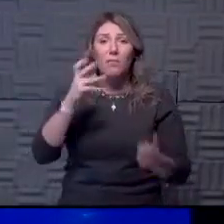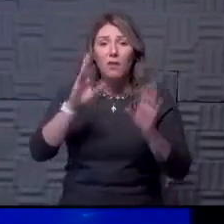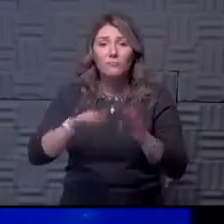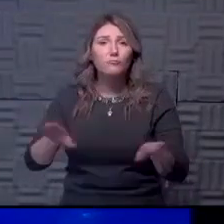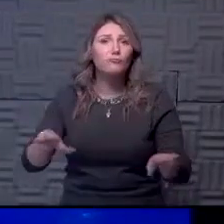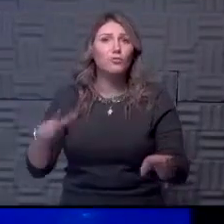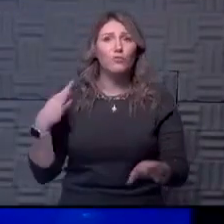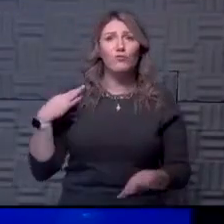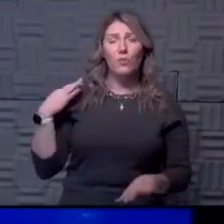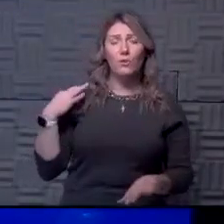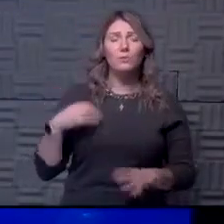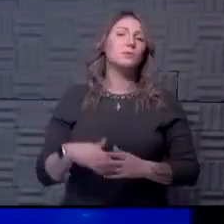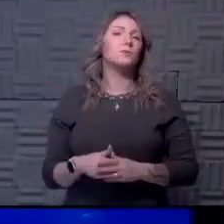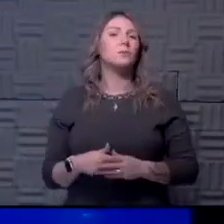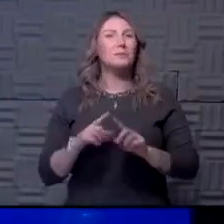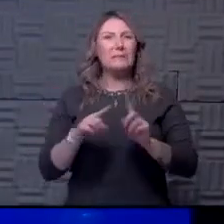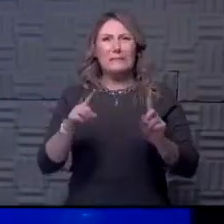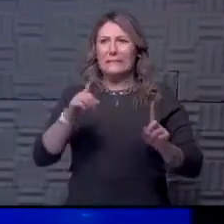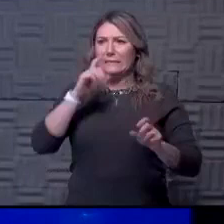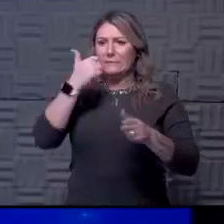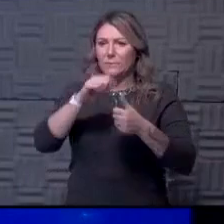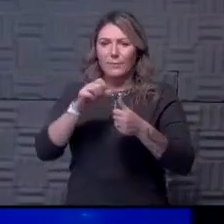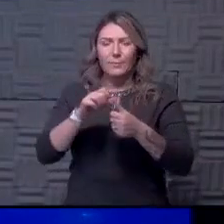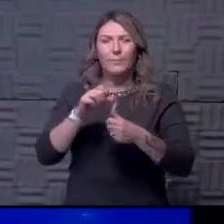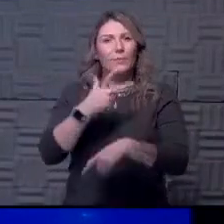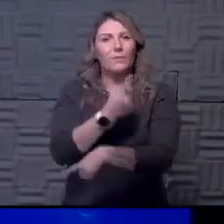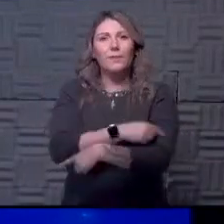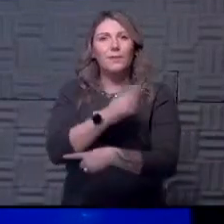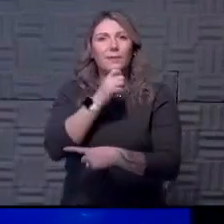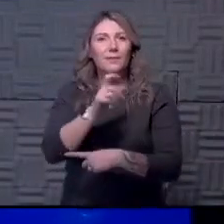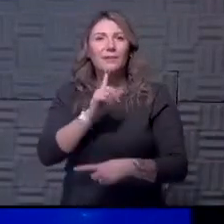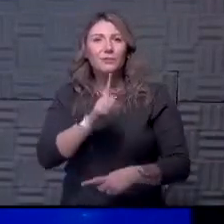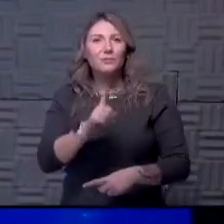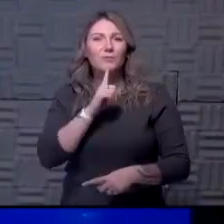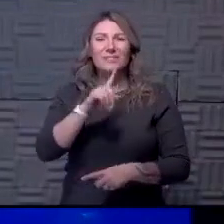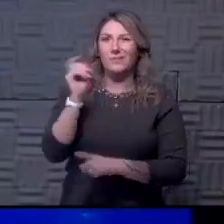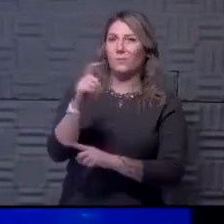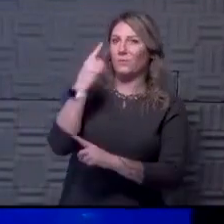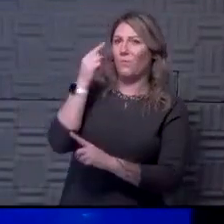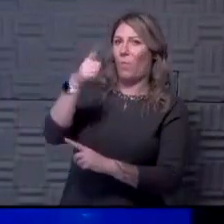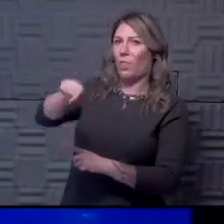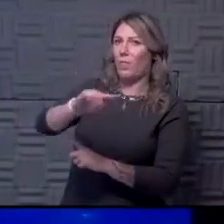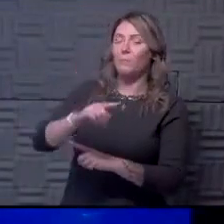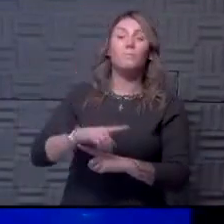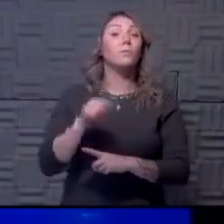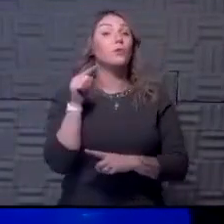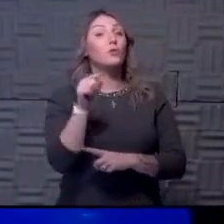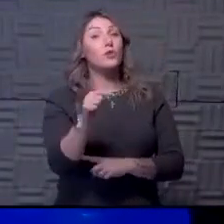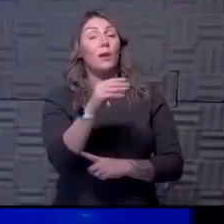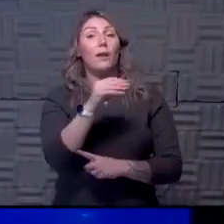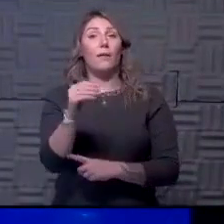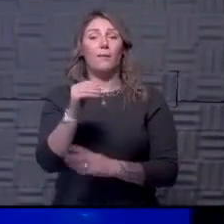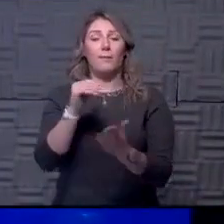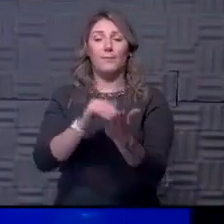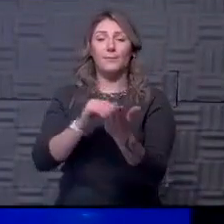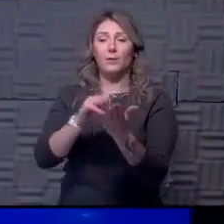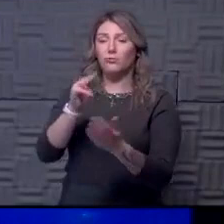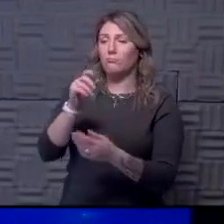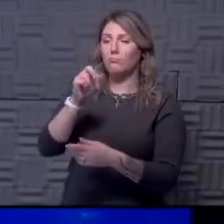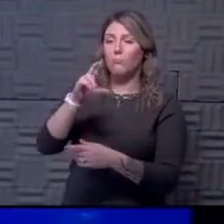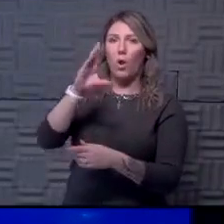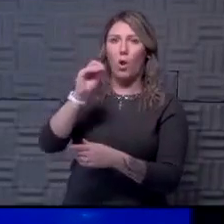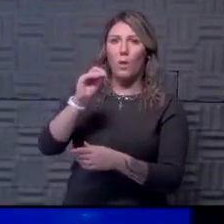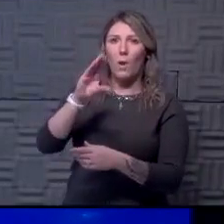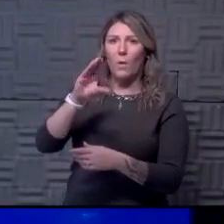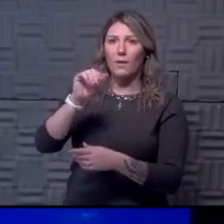volunteering, but I don't remember which vaccine it is to be certain with that. That's a question for them. Well, she and Dr. Mario